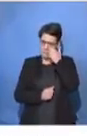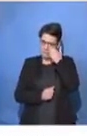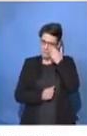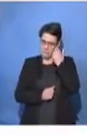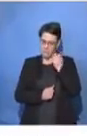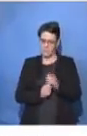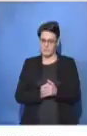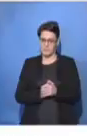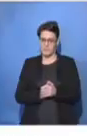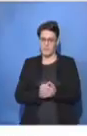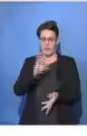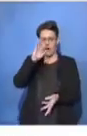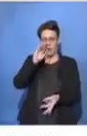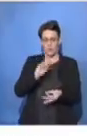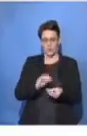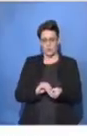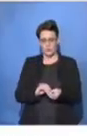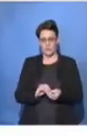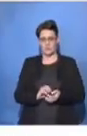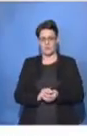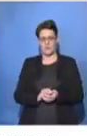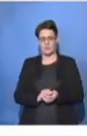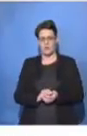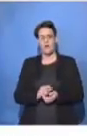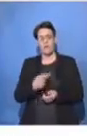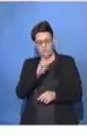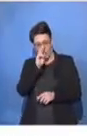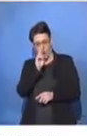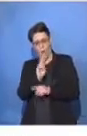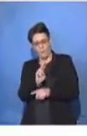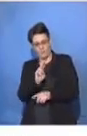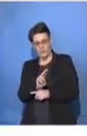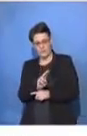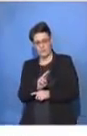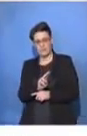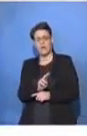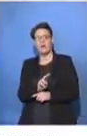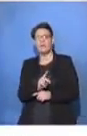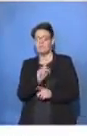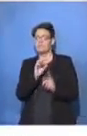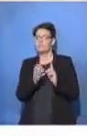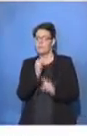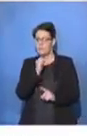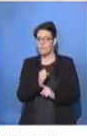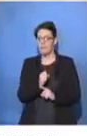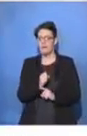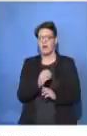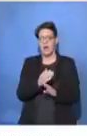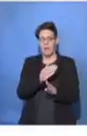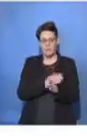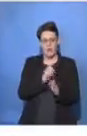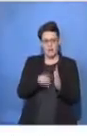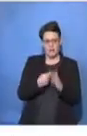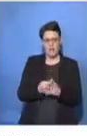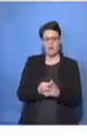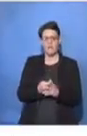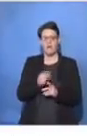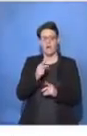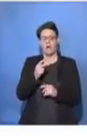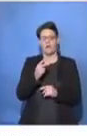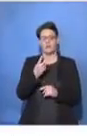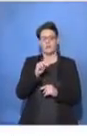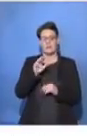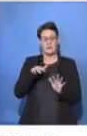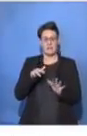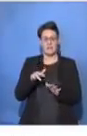In conclusion, the SIOM observed that the pre-election and voting phases of the 2019 national and